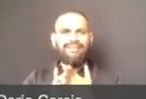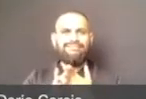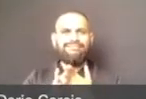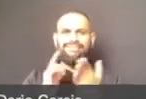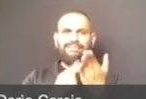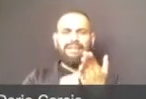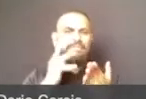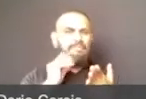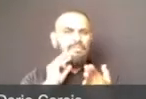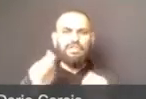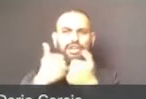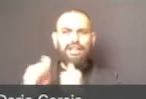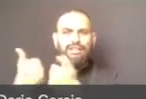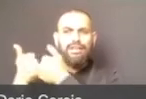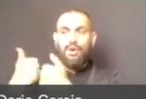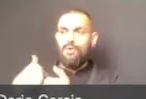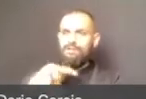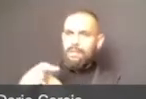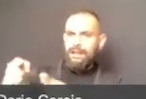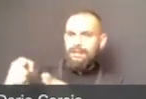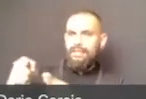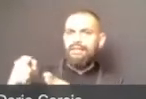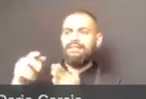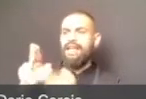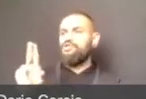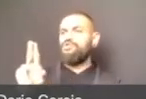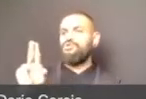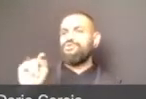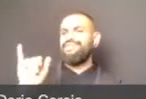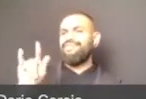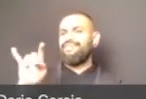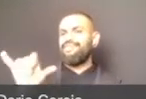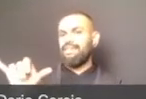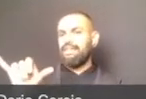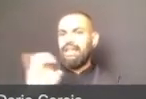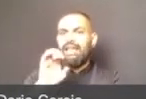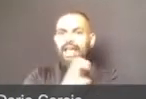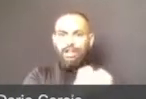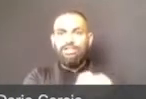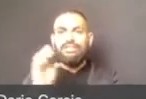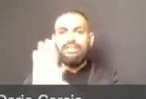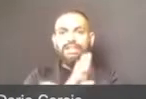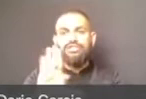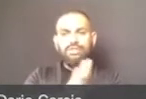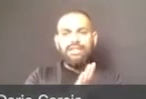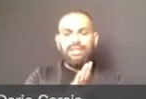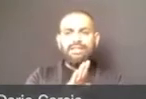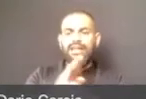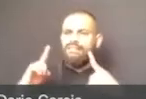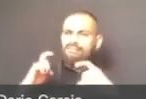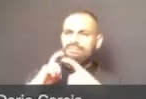We're specialized. We're in the utility energy industry. The complexity of the